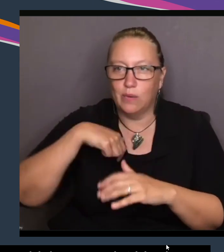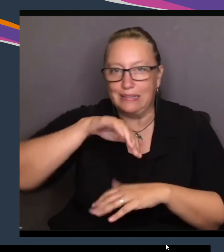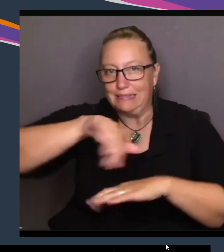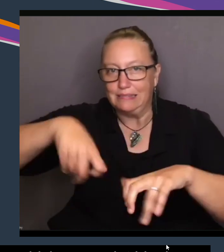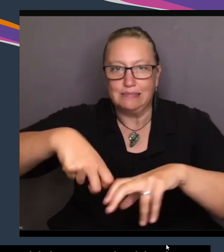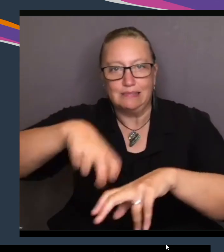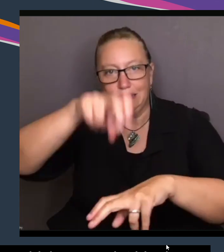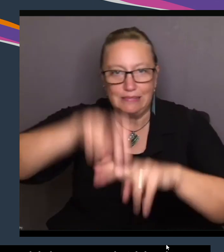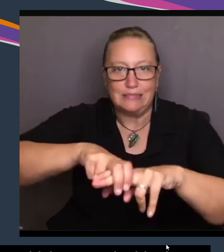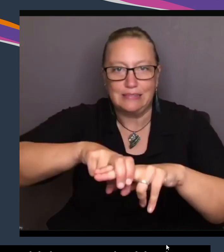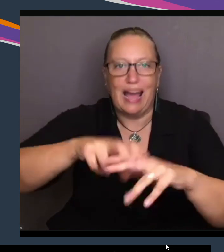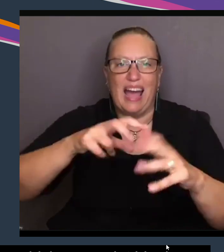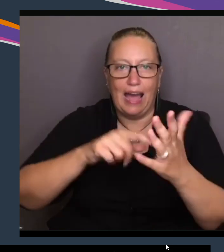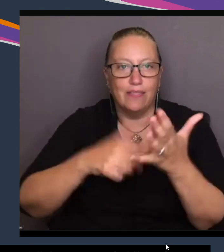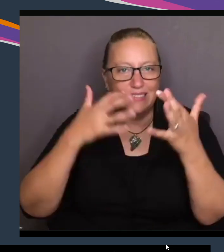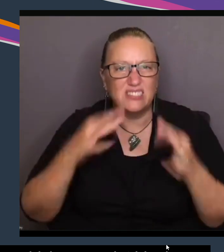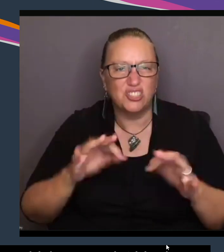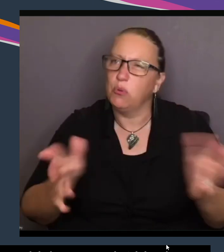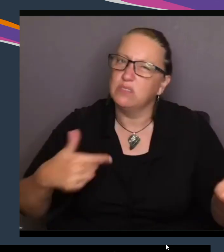Because I want one.